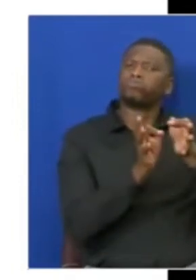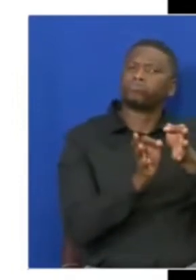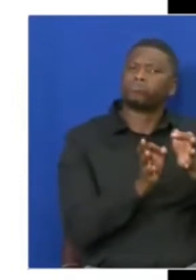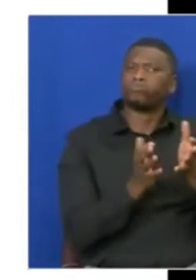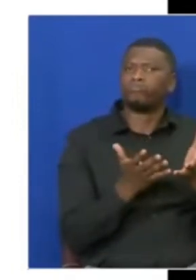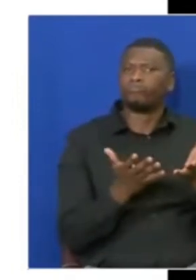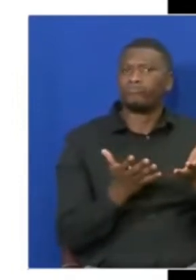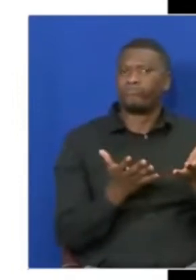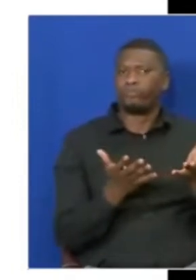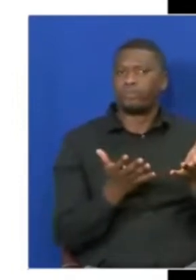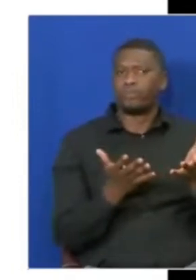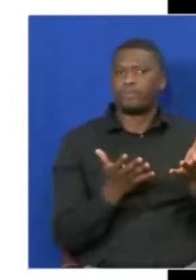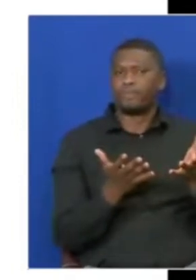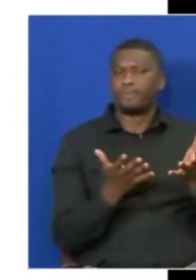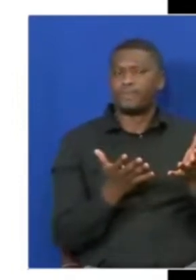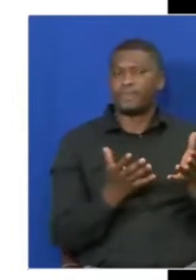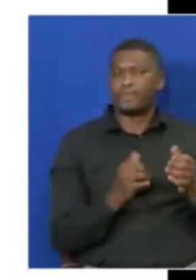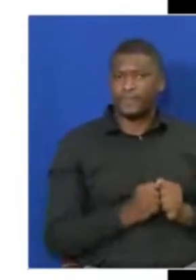to